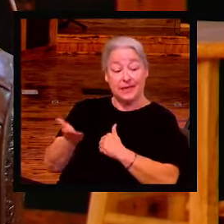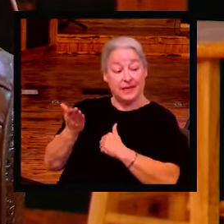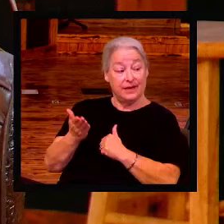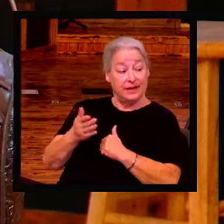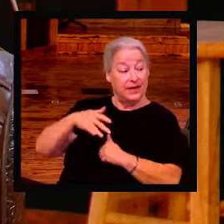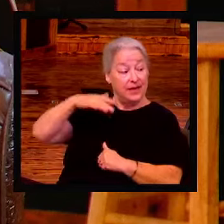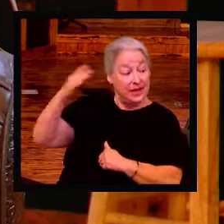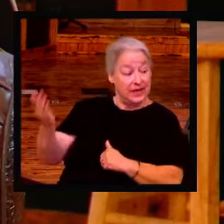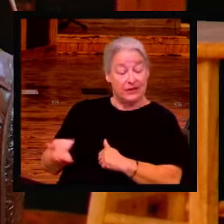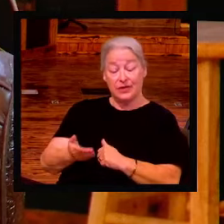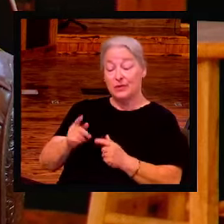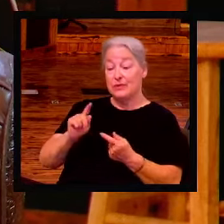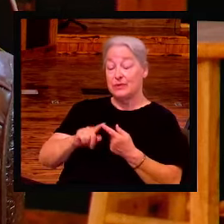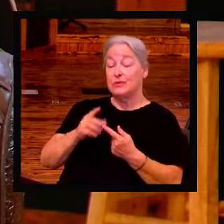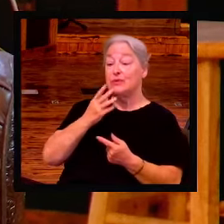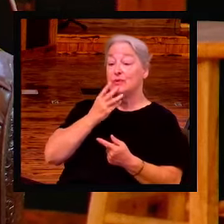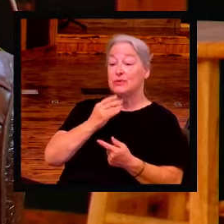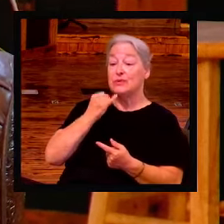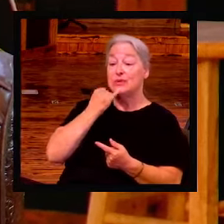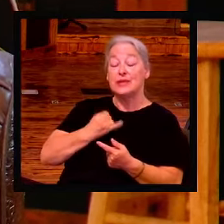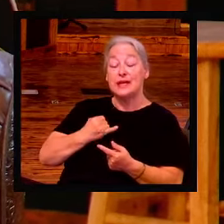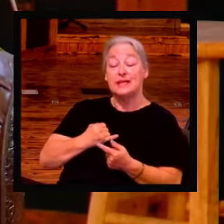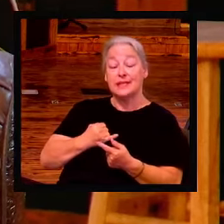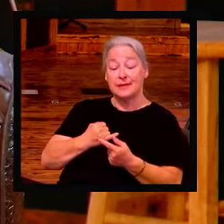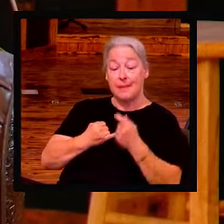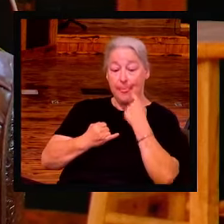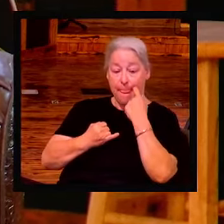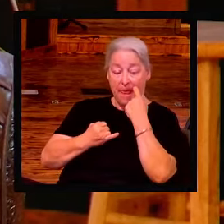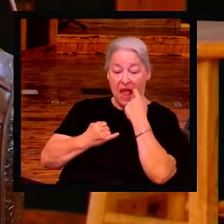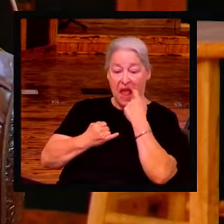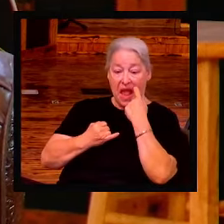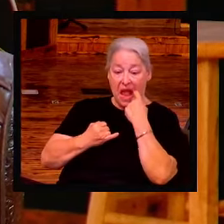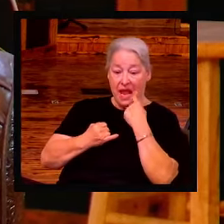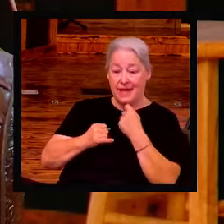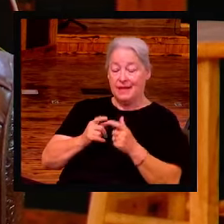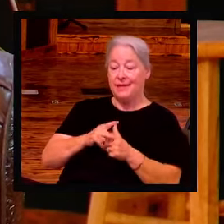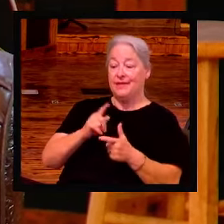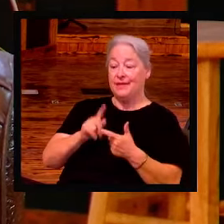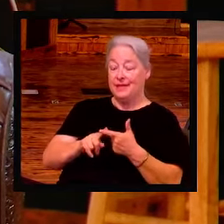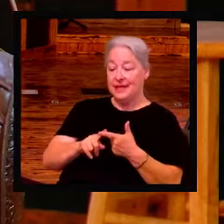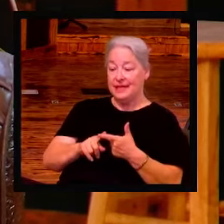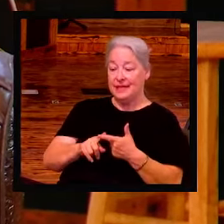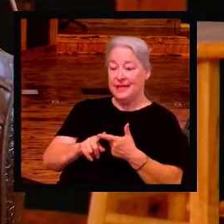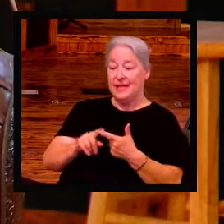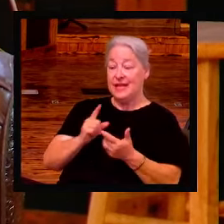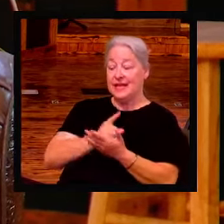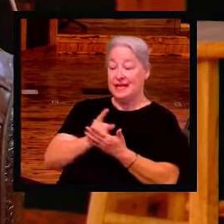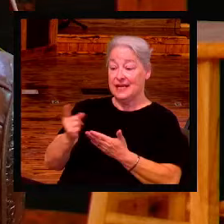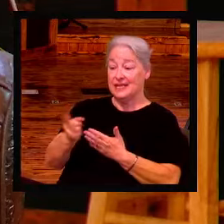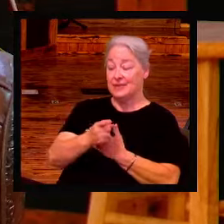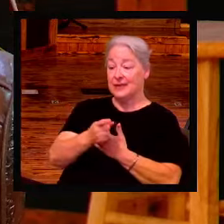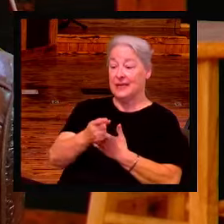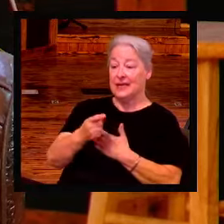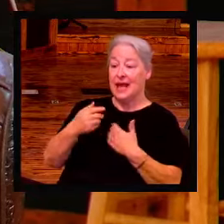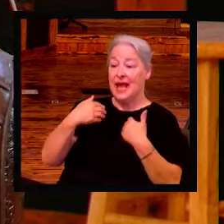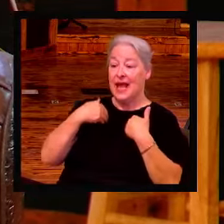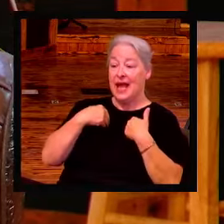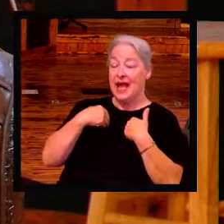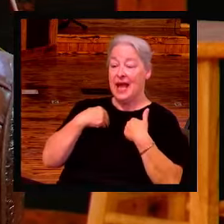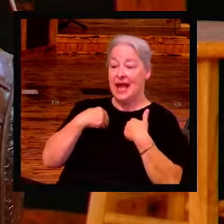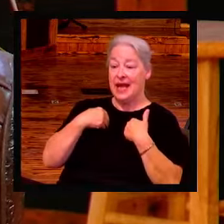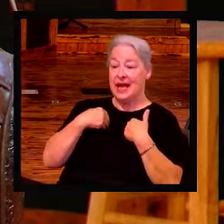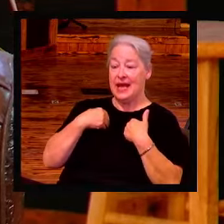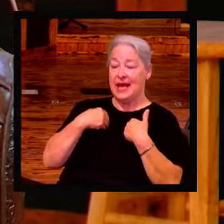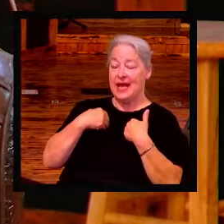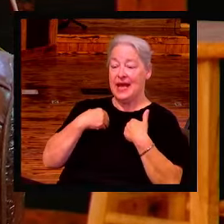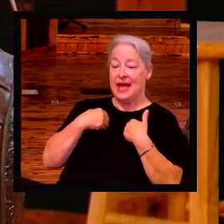to know your story. And then next week, he was having a birthday dinner. His mom was cooking special food. Fried